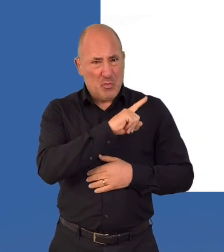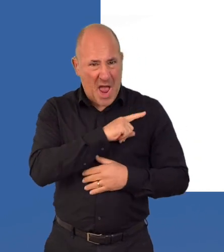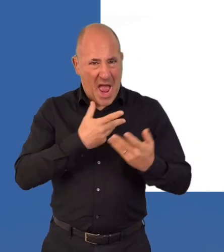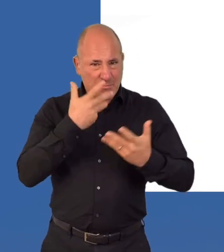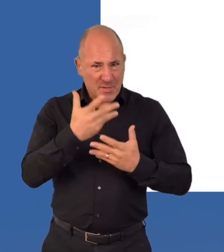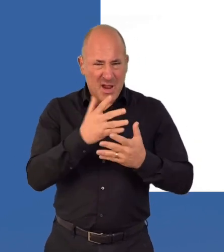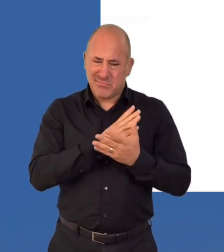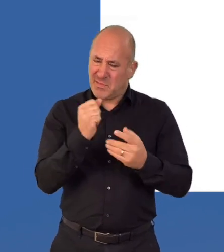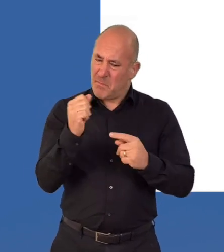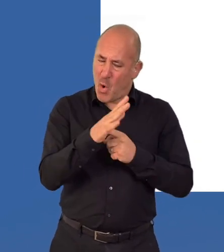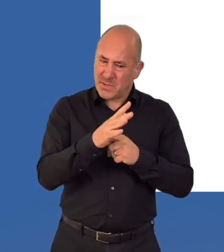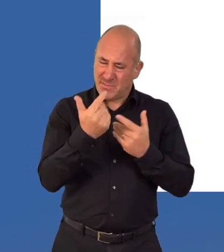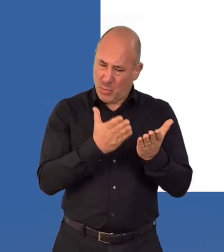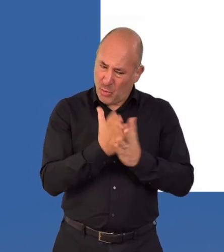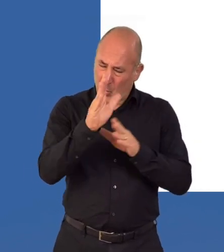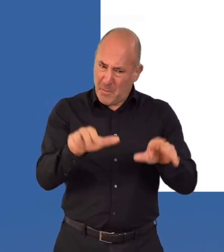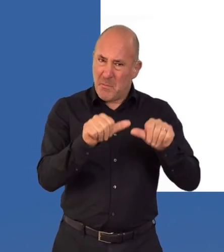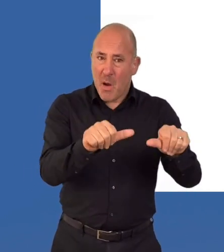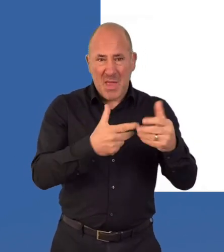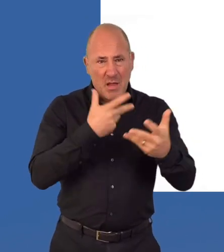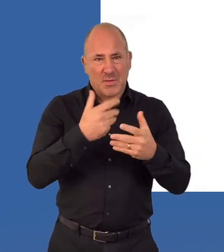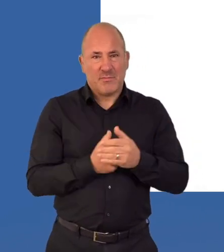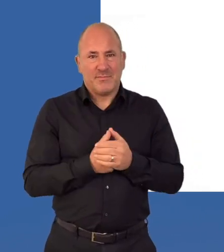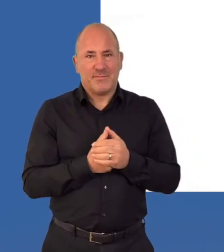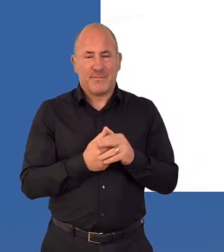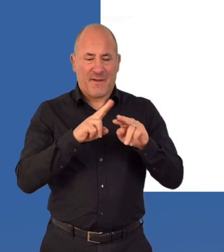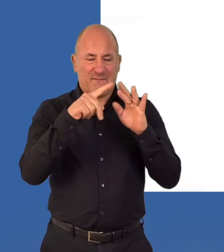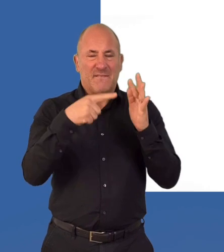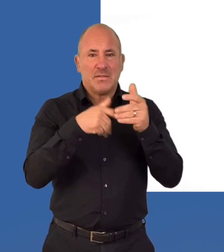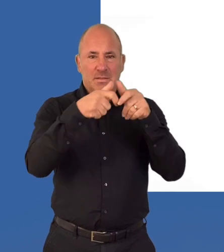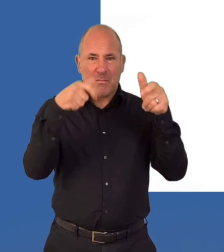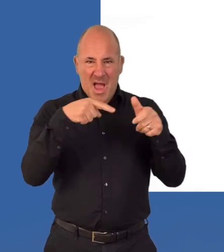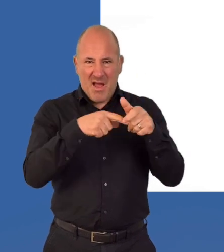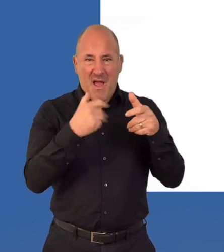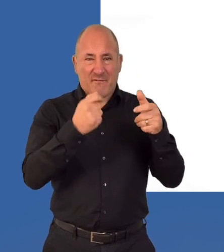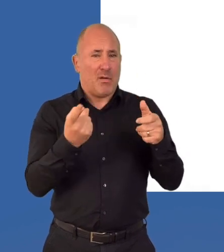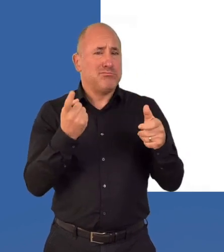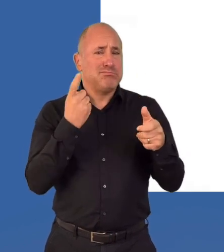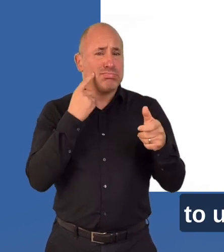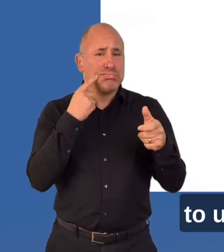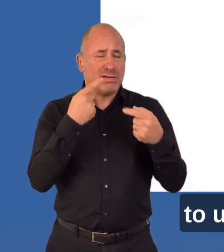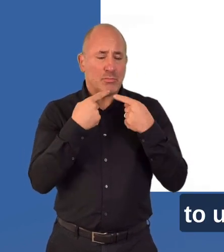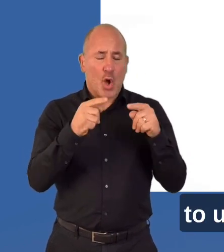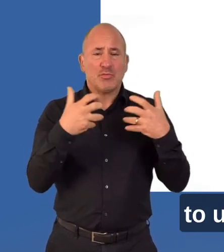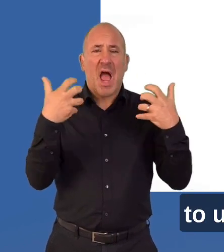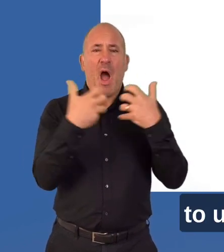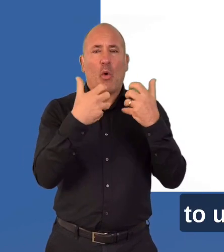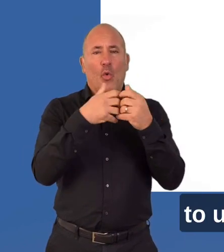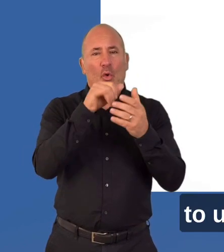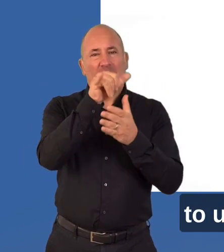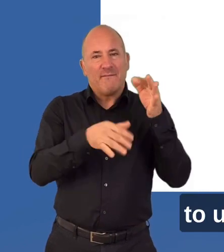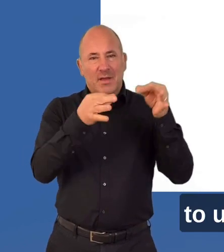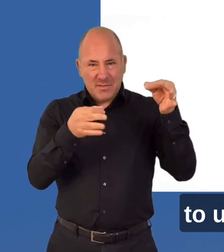test and how important it is that they complete it. Explain that the fit pack will have an easy to understand